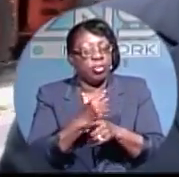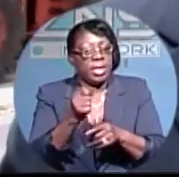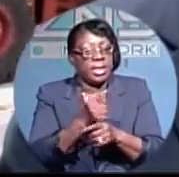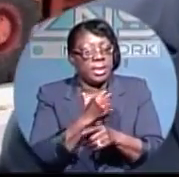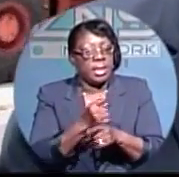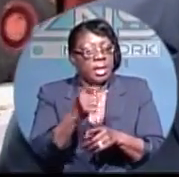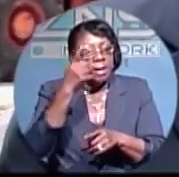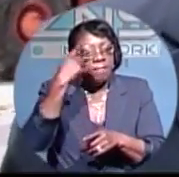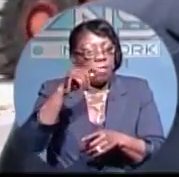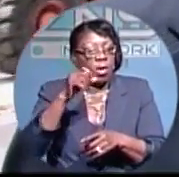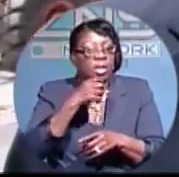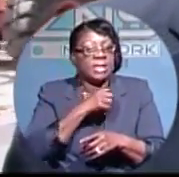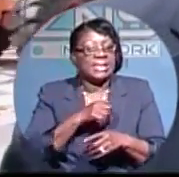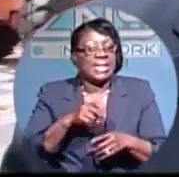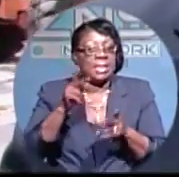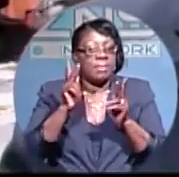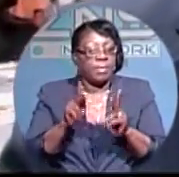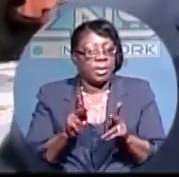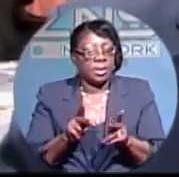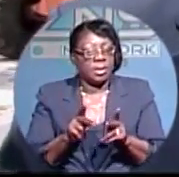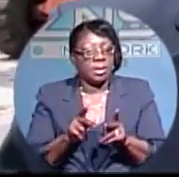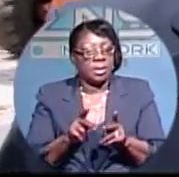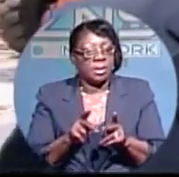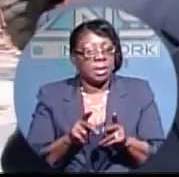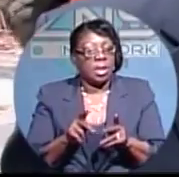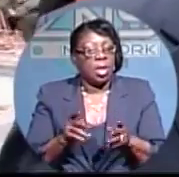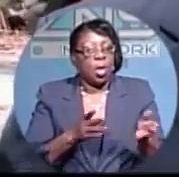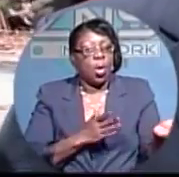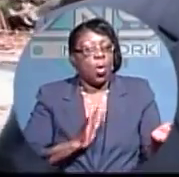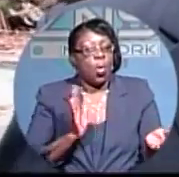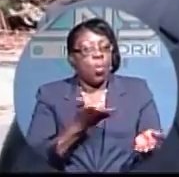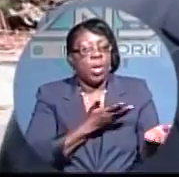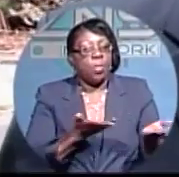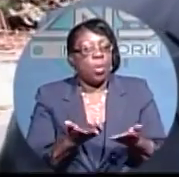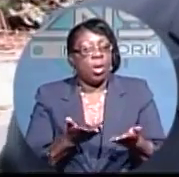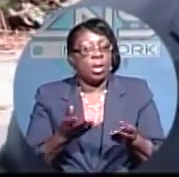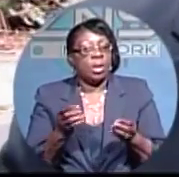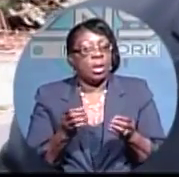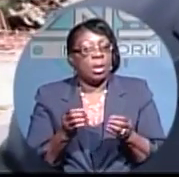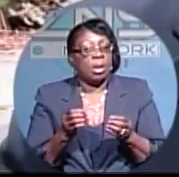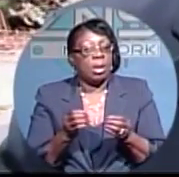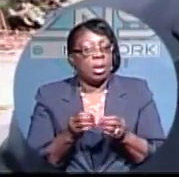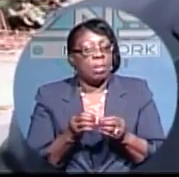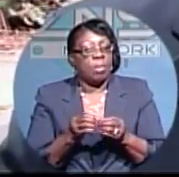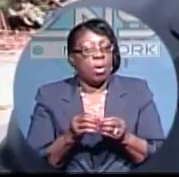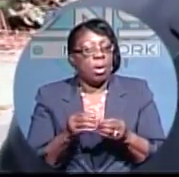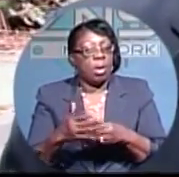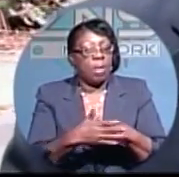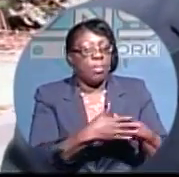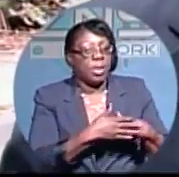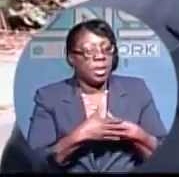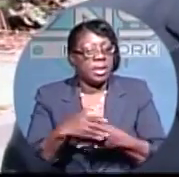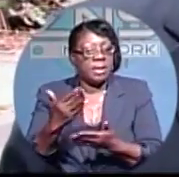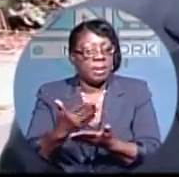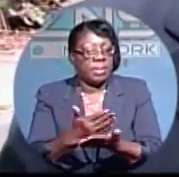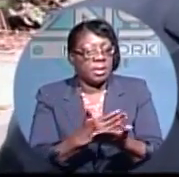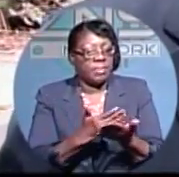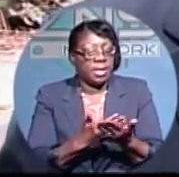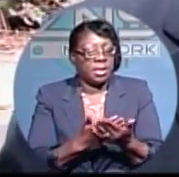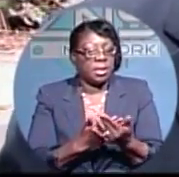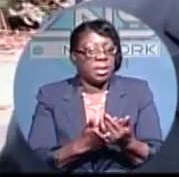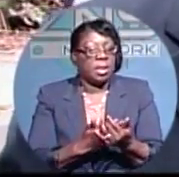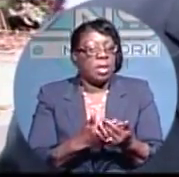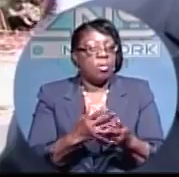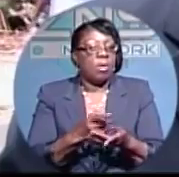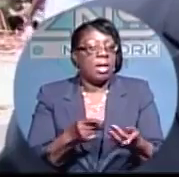for the senior citizens and all of these programs. We want a more community participation rather than the Urban Renewal